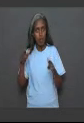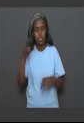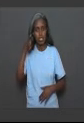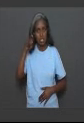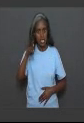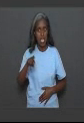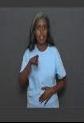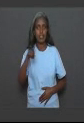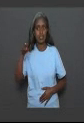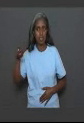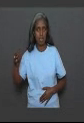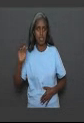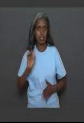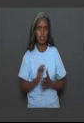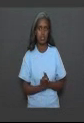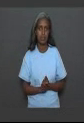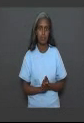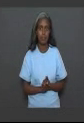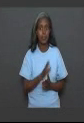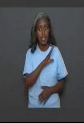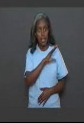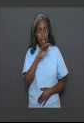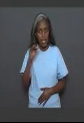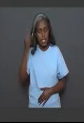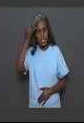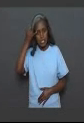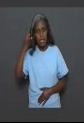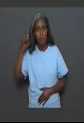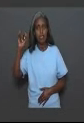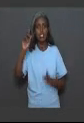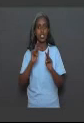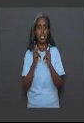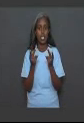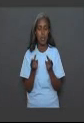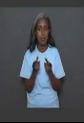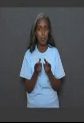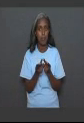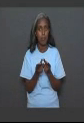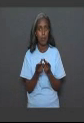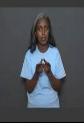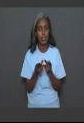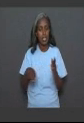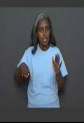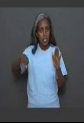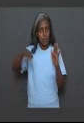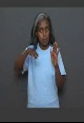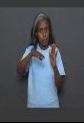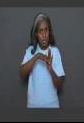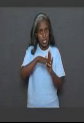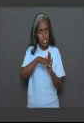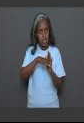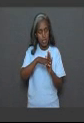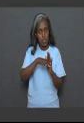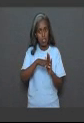the x-axis, and the imaginary part is